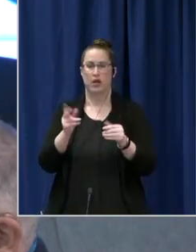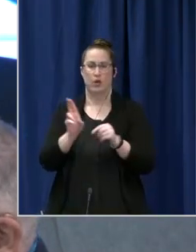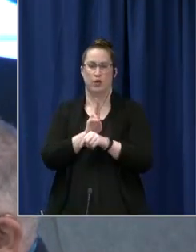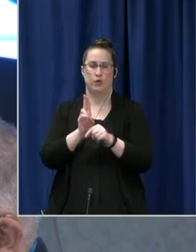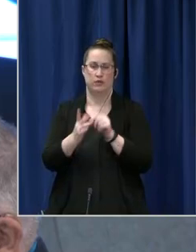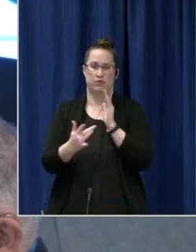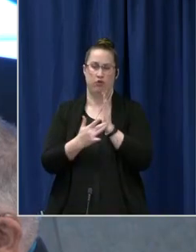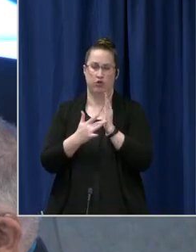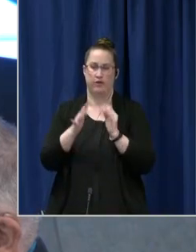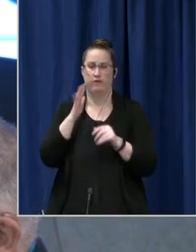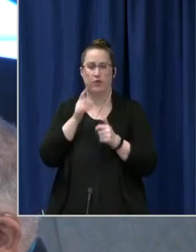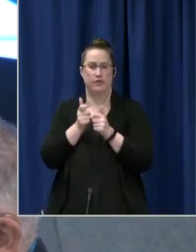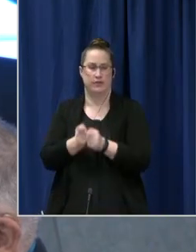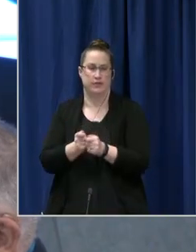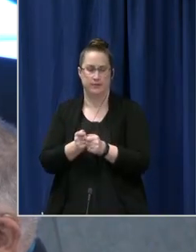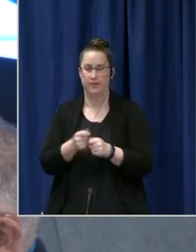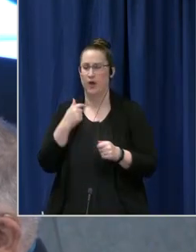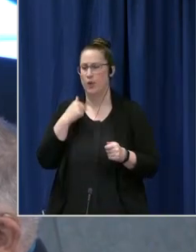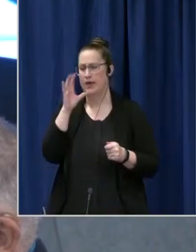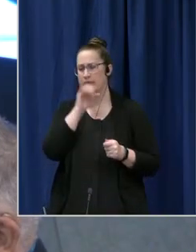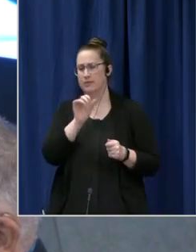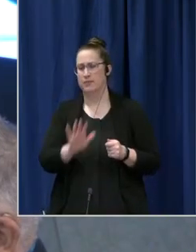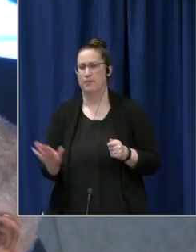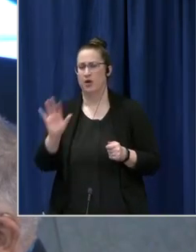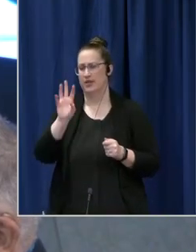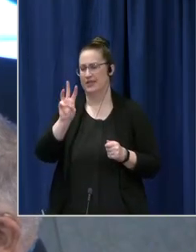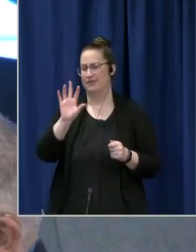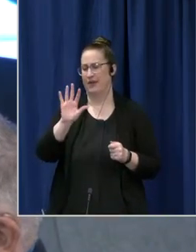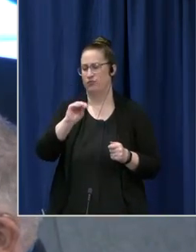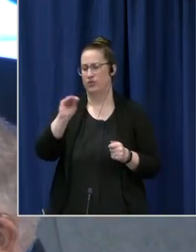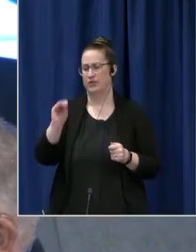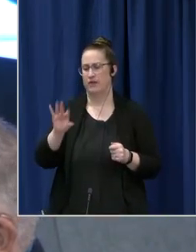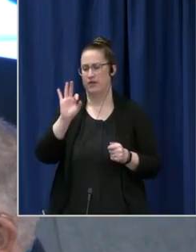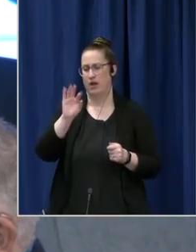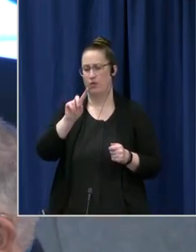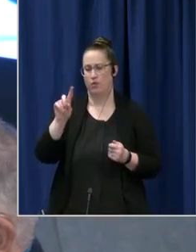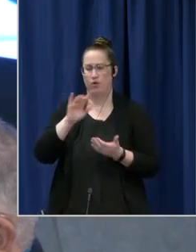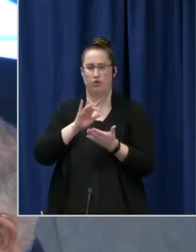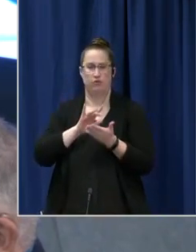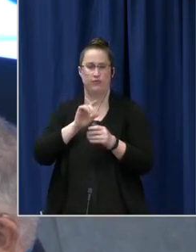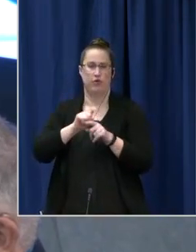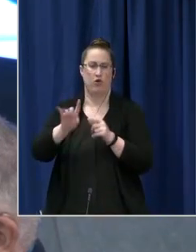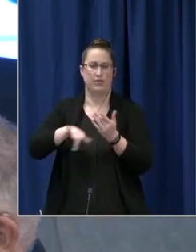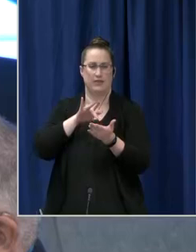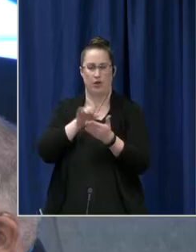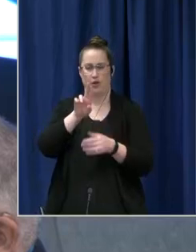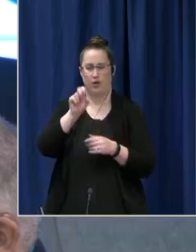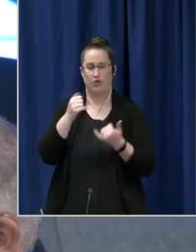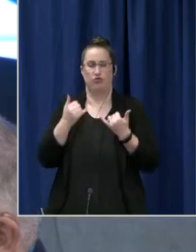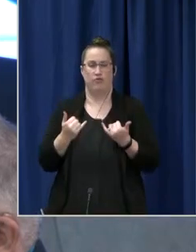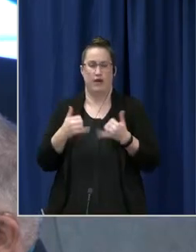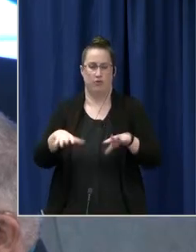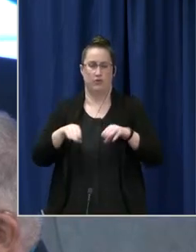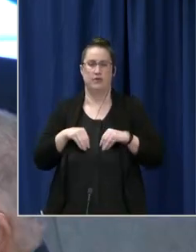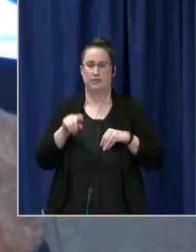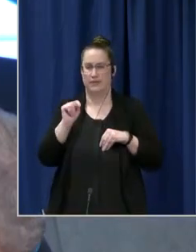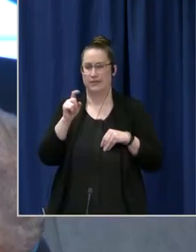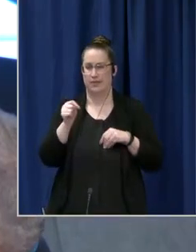technology. We estimate that about 65% of 911 call centers in the United States currently accept text